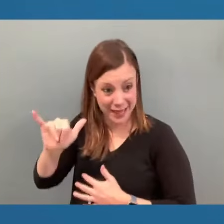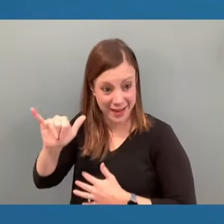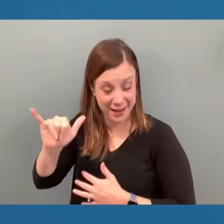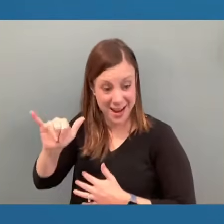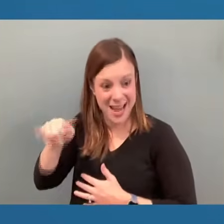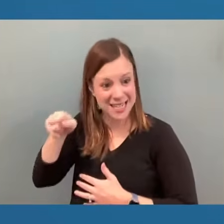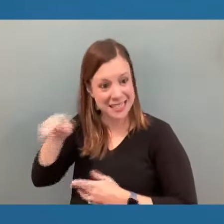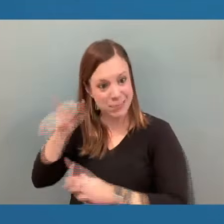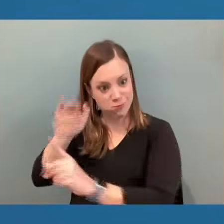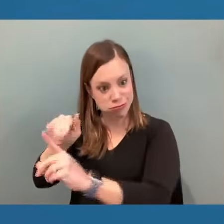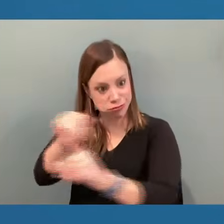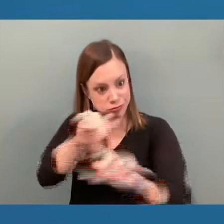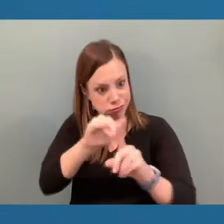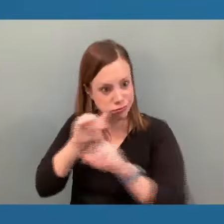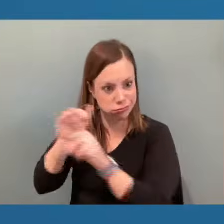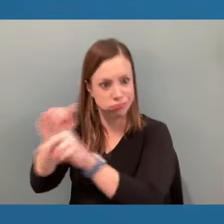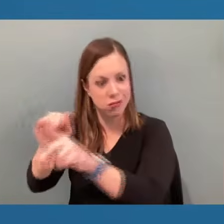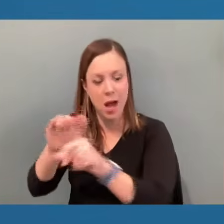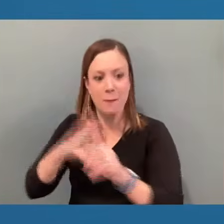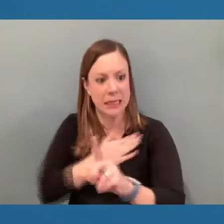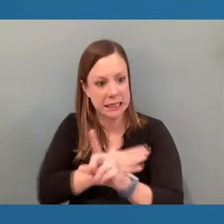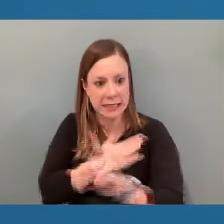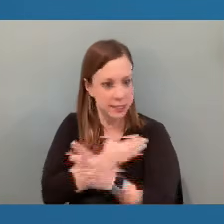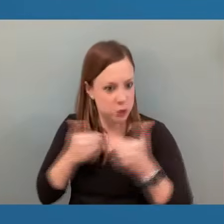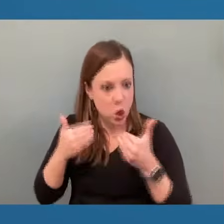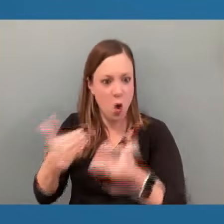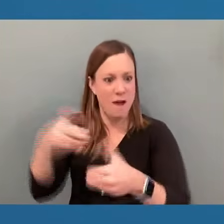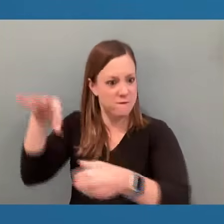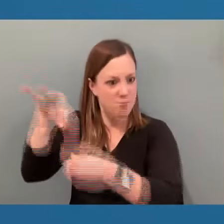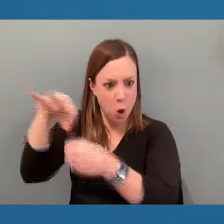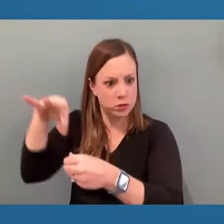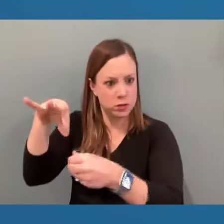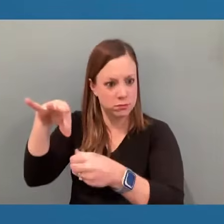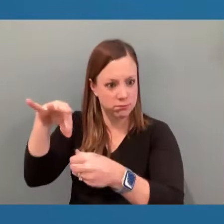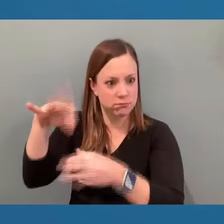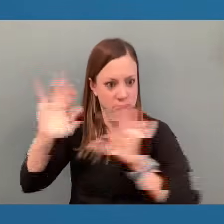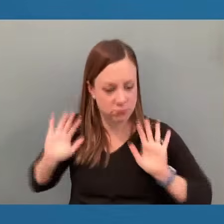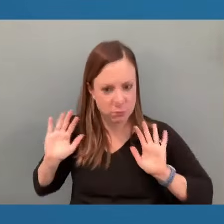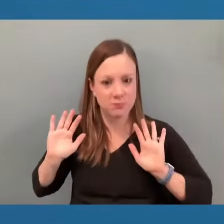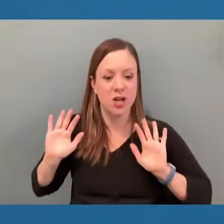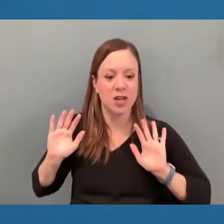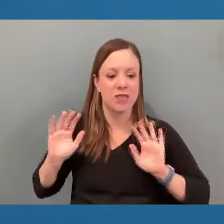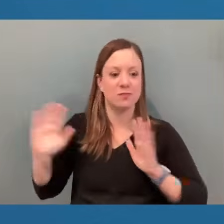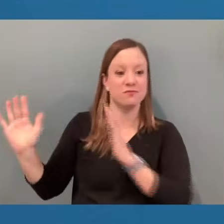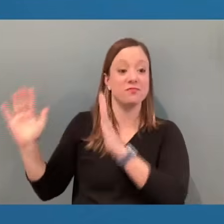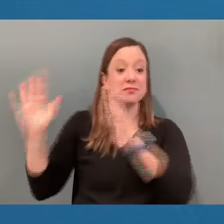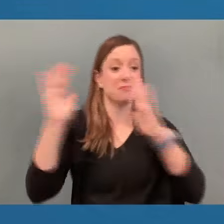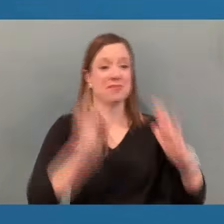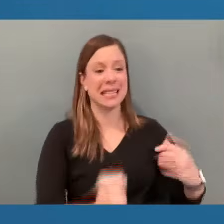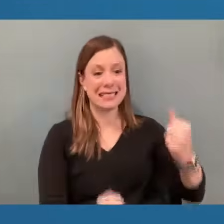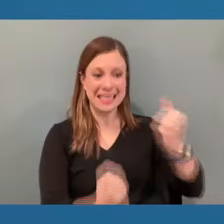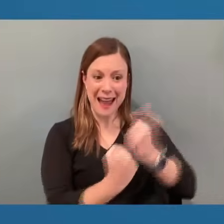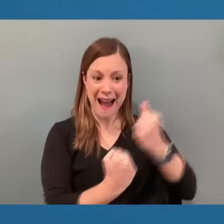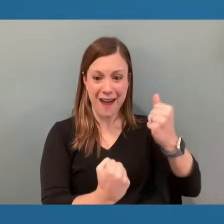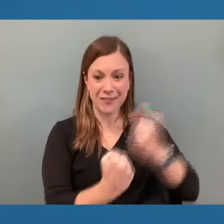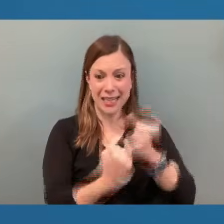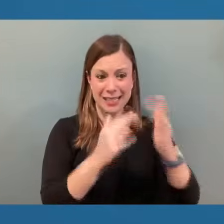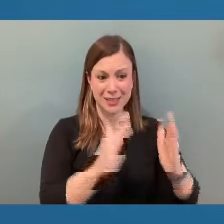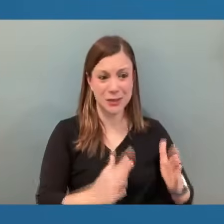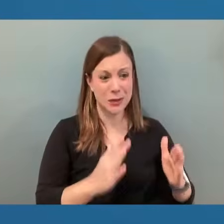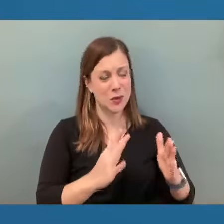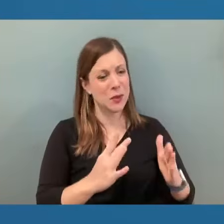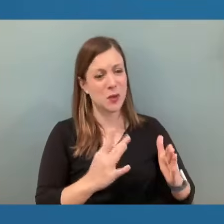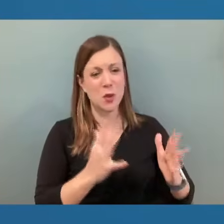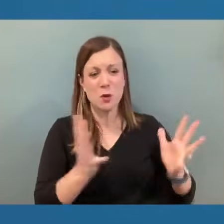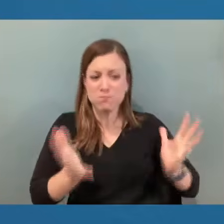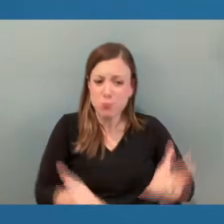in votes, this would never have gotten done. To the advocates who carried this effort forward year after